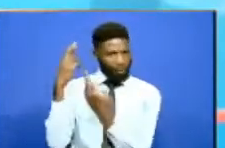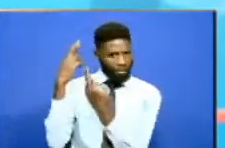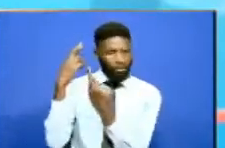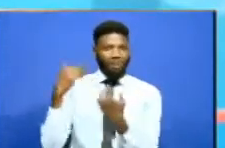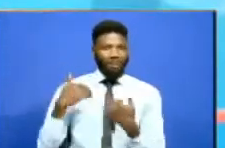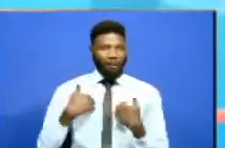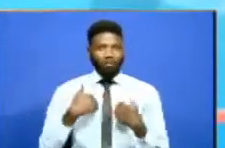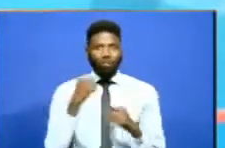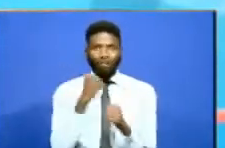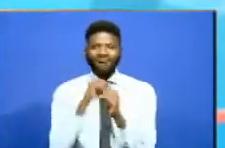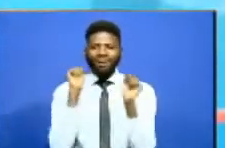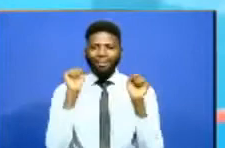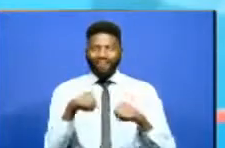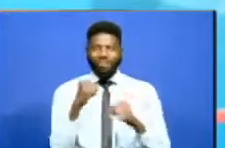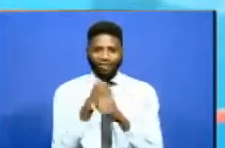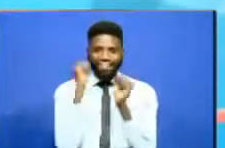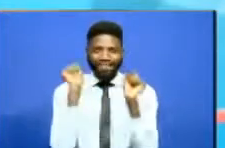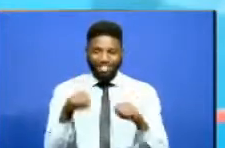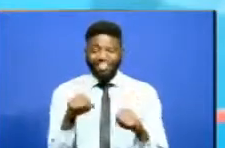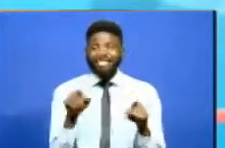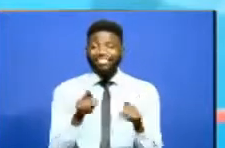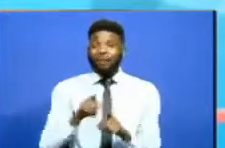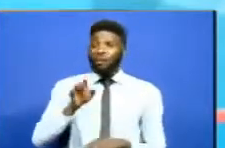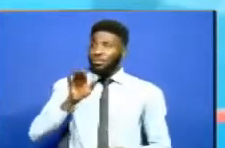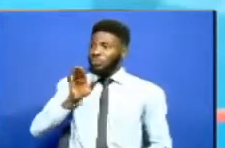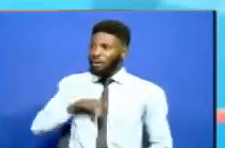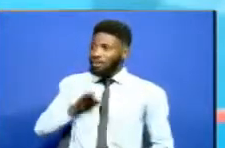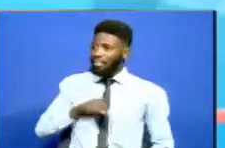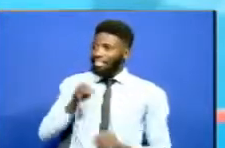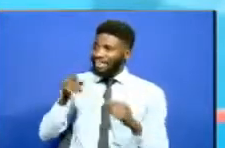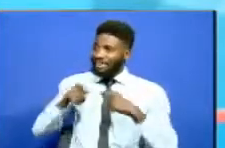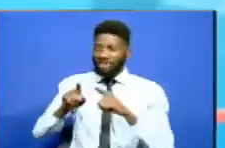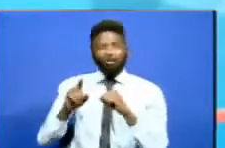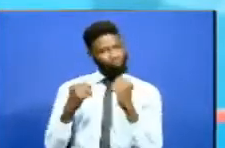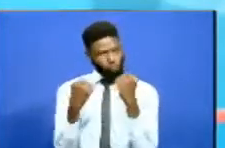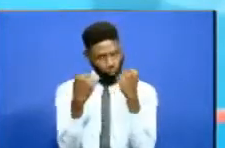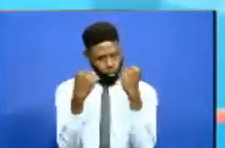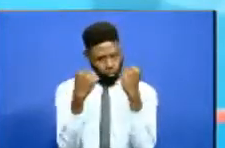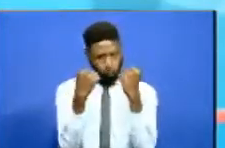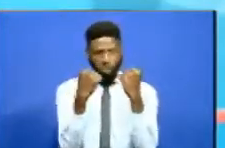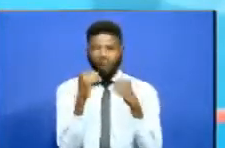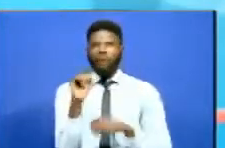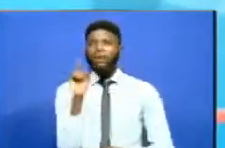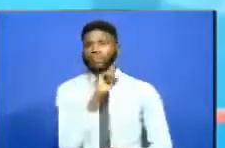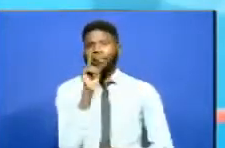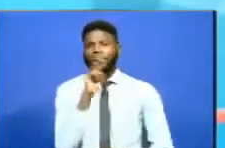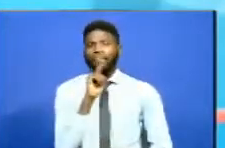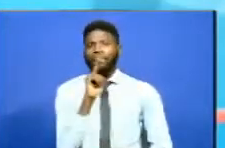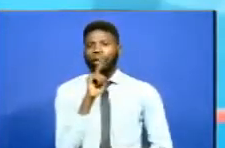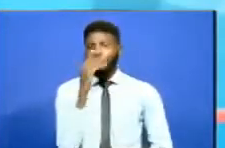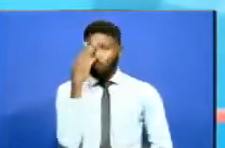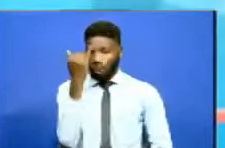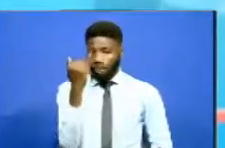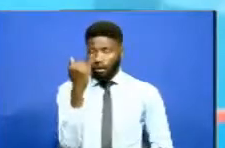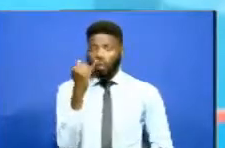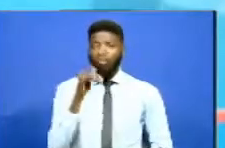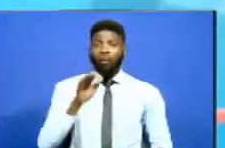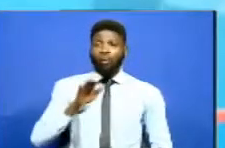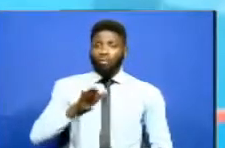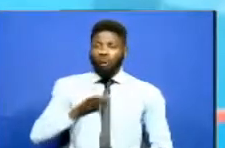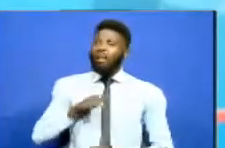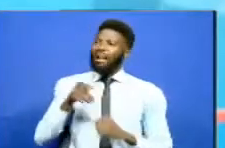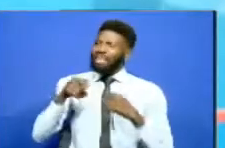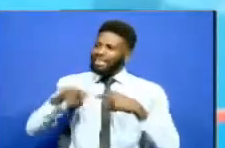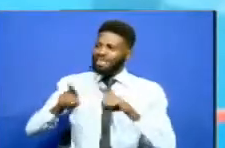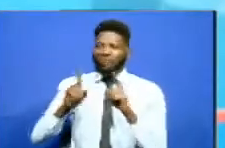such a treasure. In fact, women are the most courageous species that I know, because the woman can bear pain,